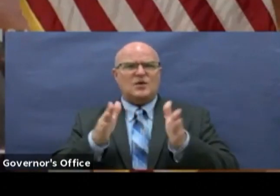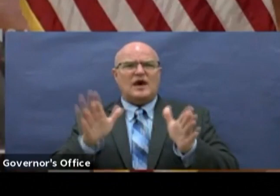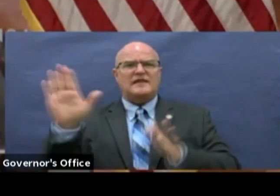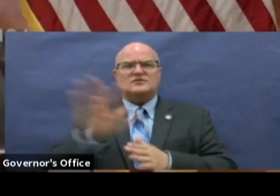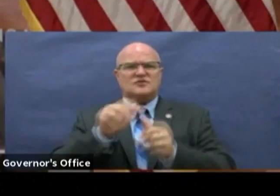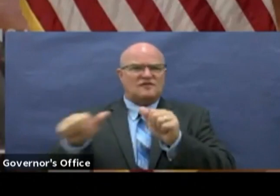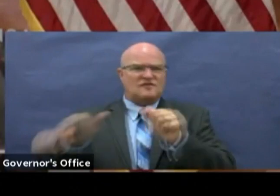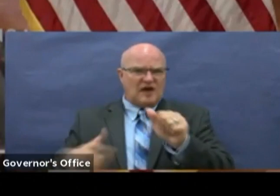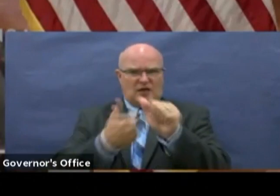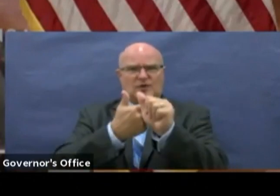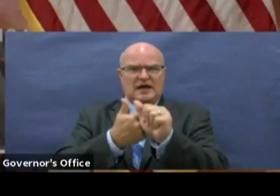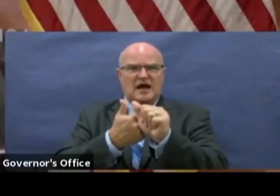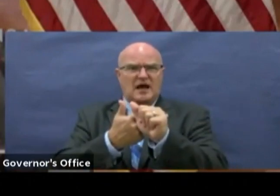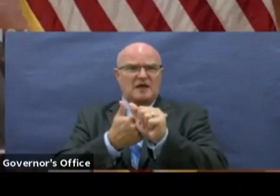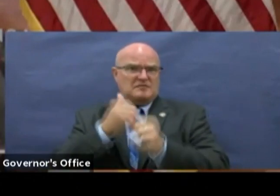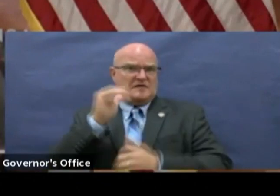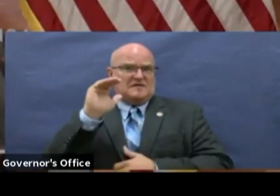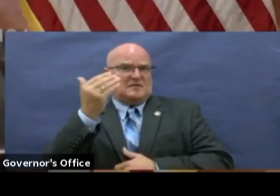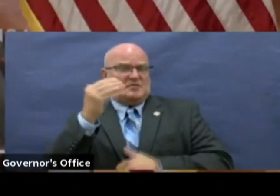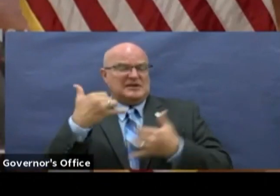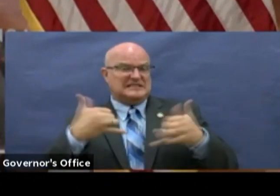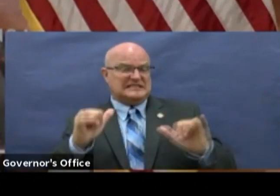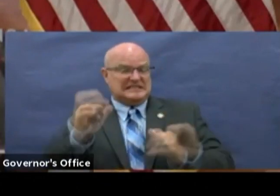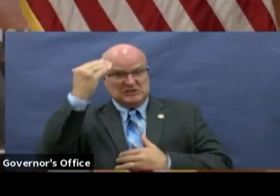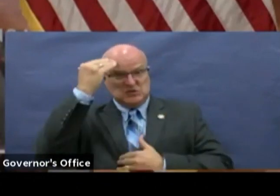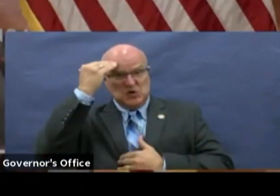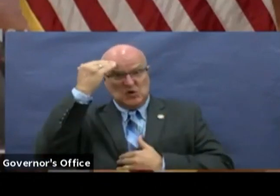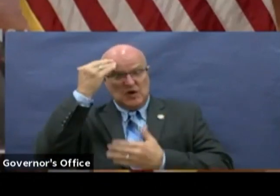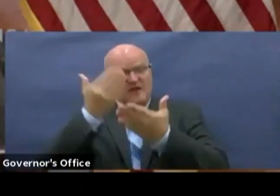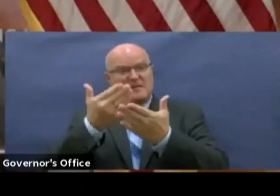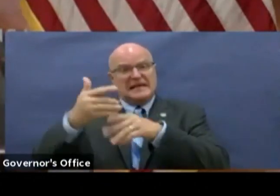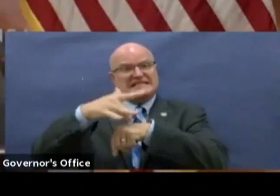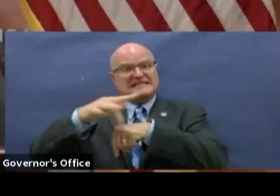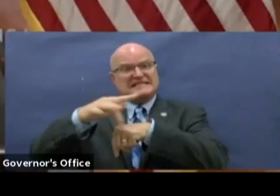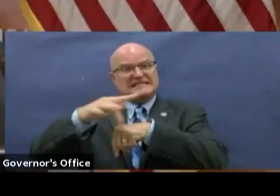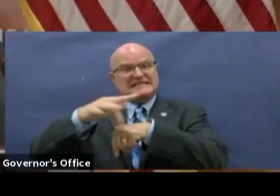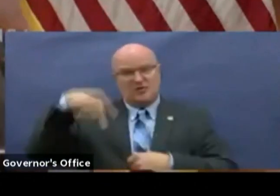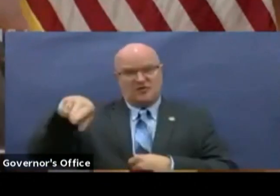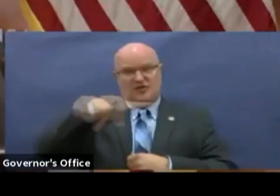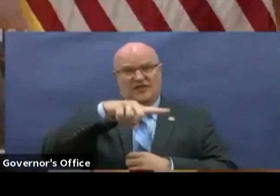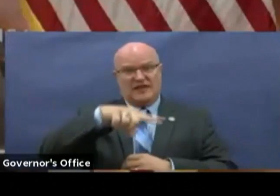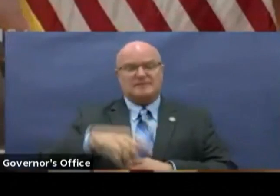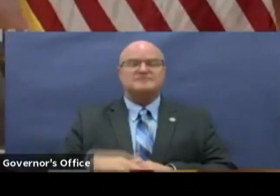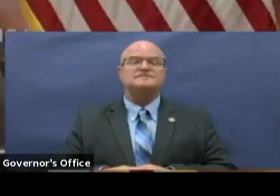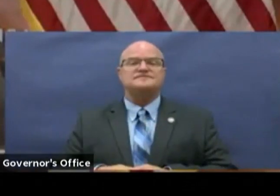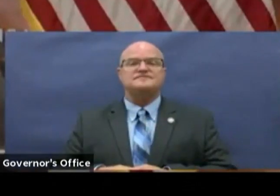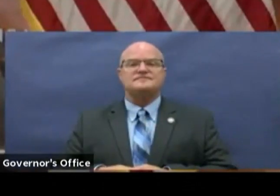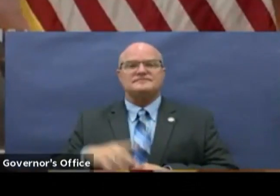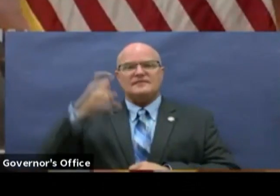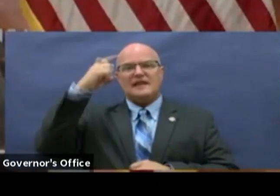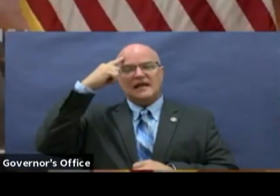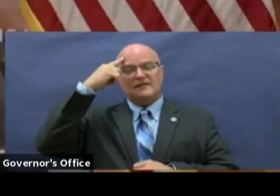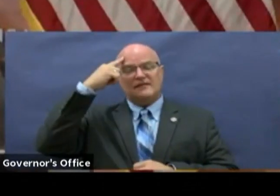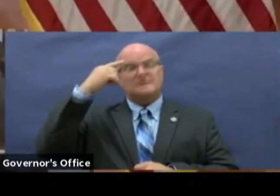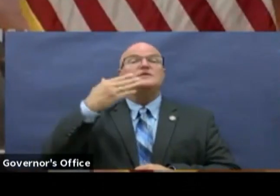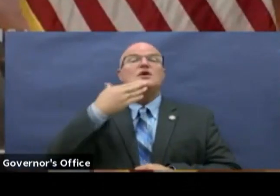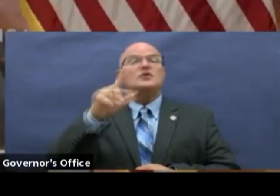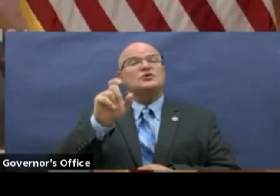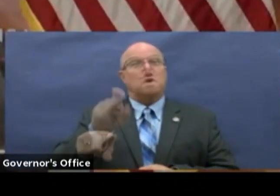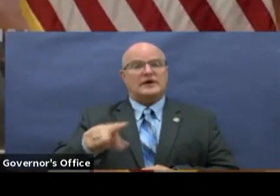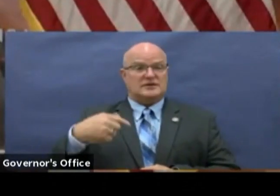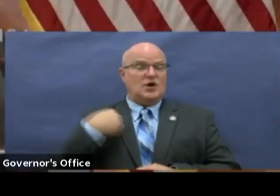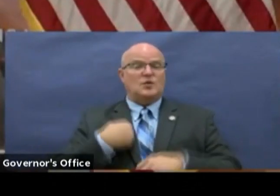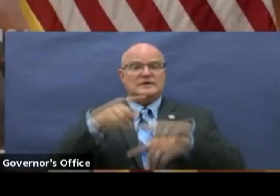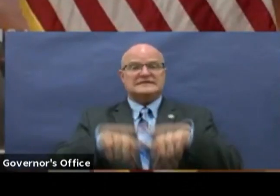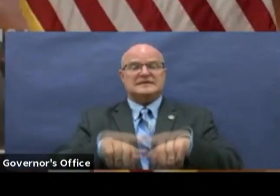up if it appears that they still are not aware that that funding is available for them? Very good question. And we